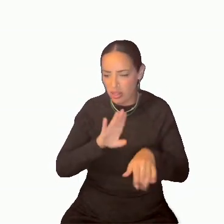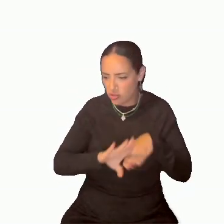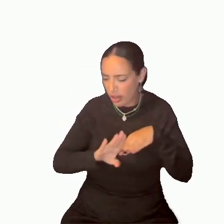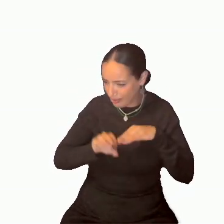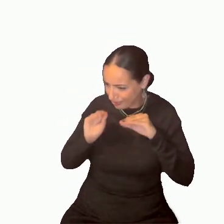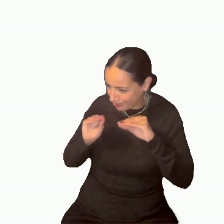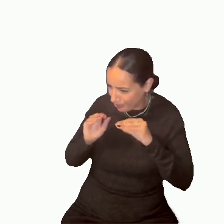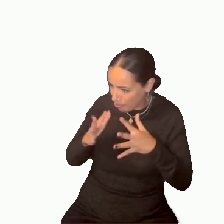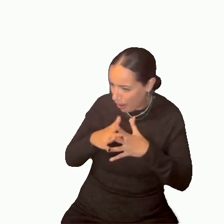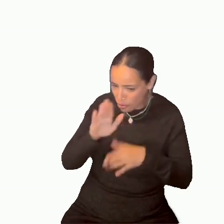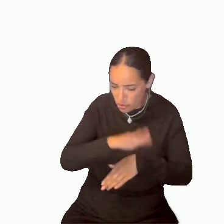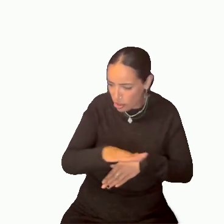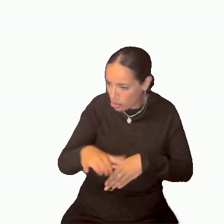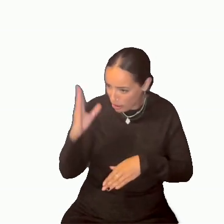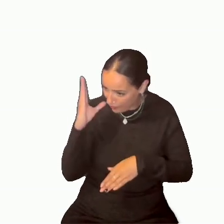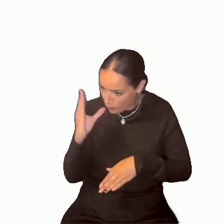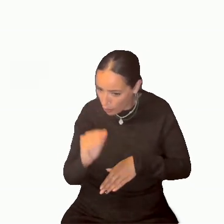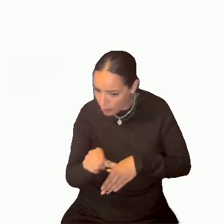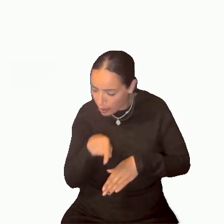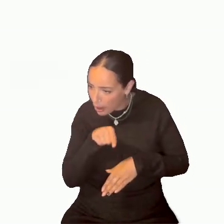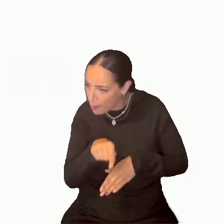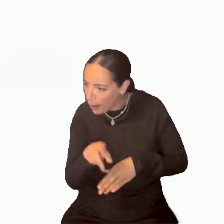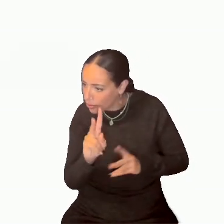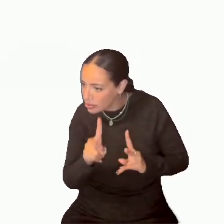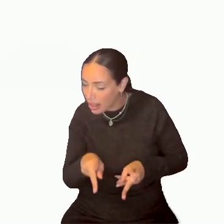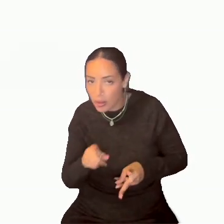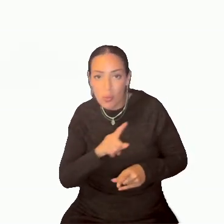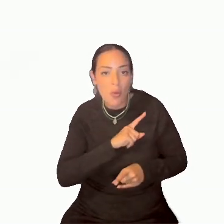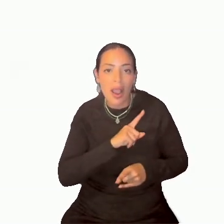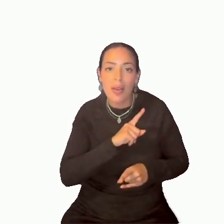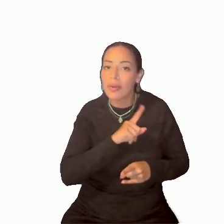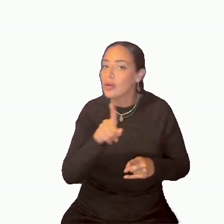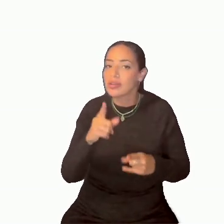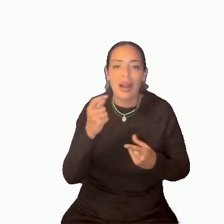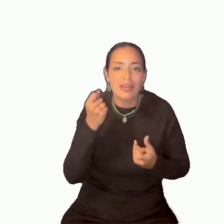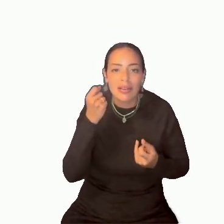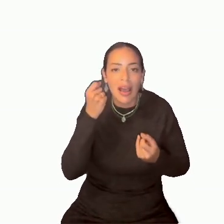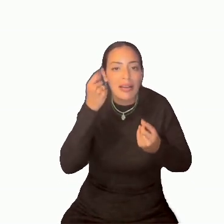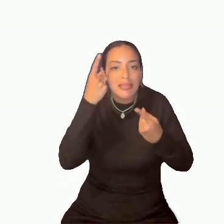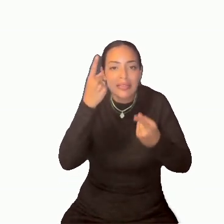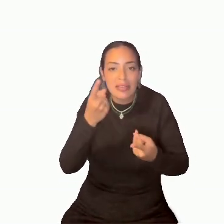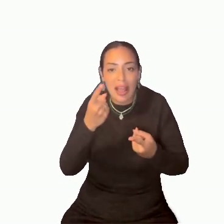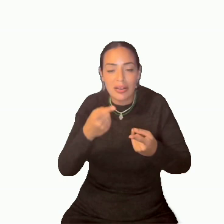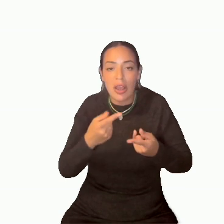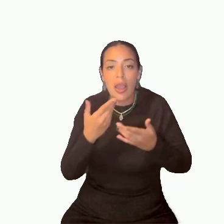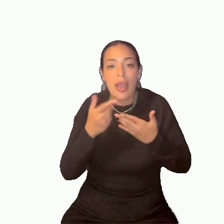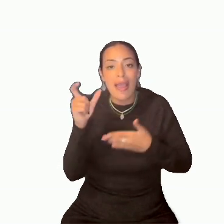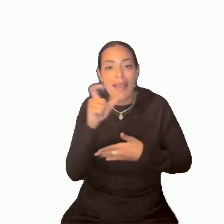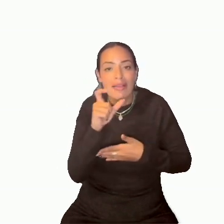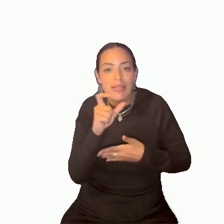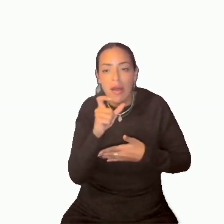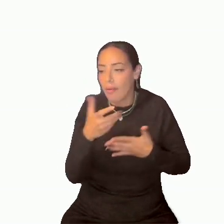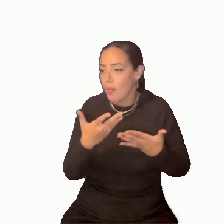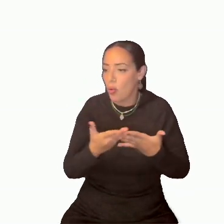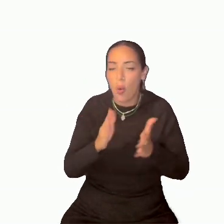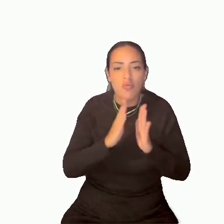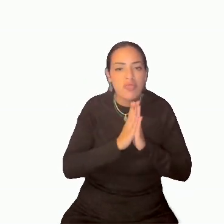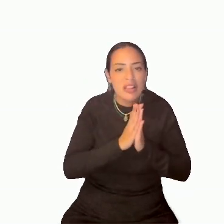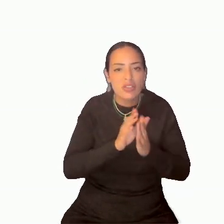notification to children, as I'd not accounted for how religion played a central part in meaning making within their culture and within their